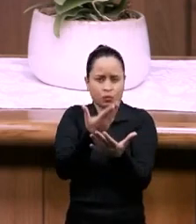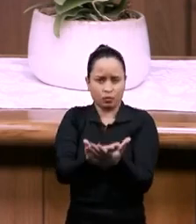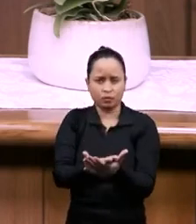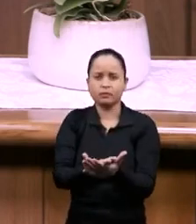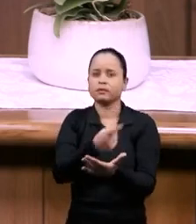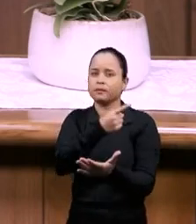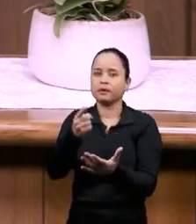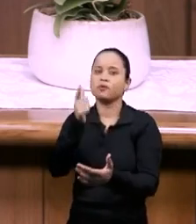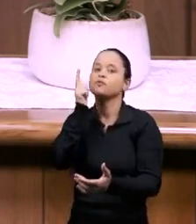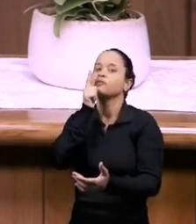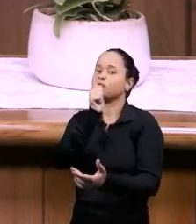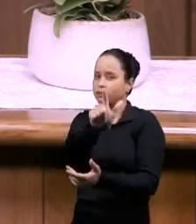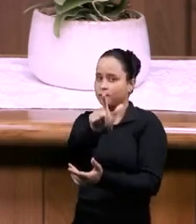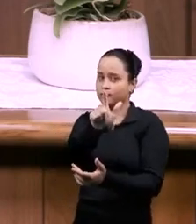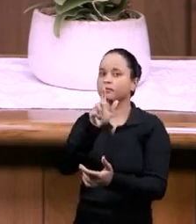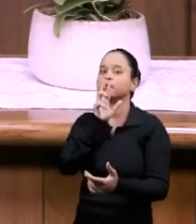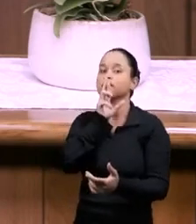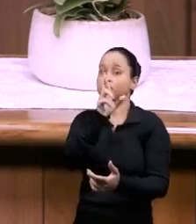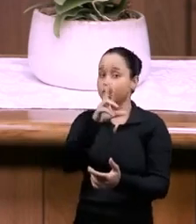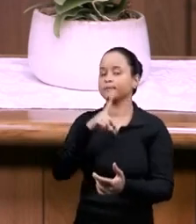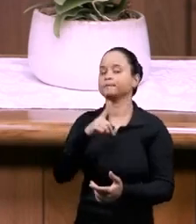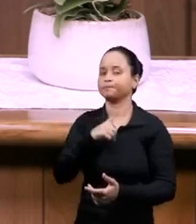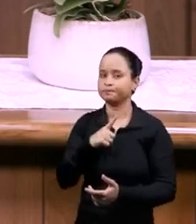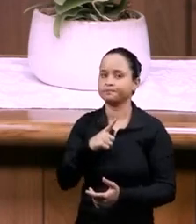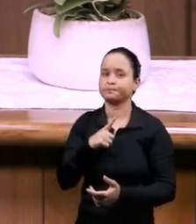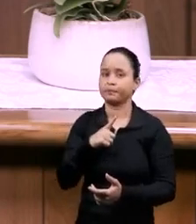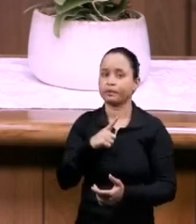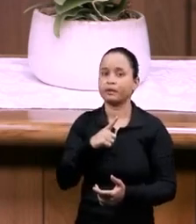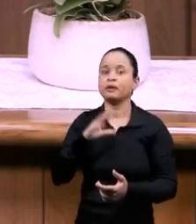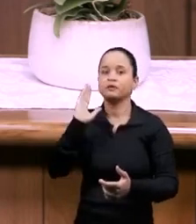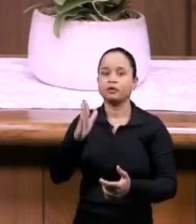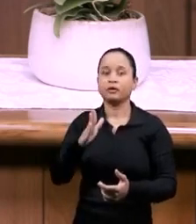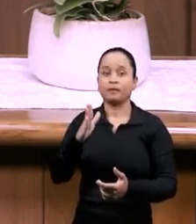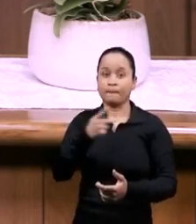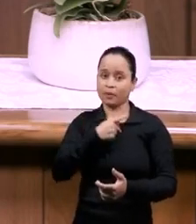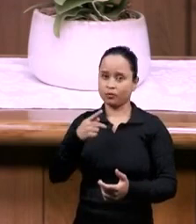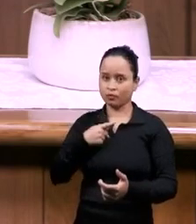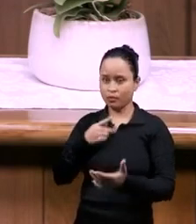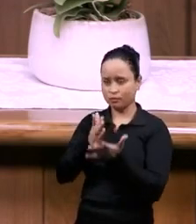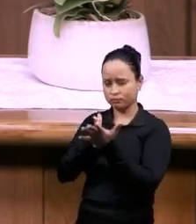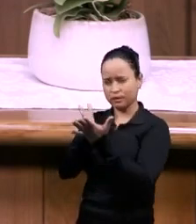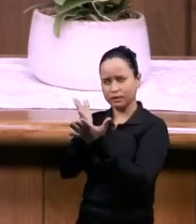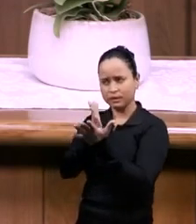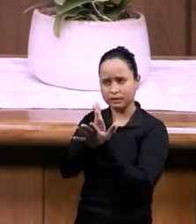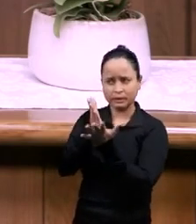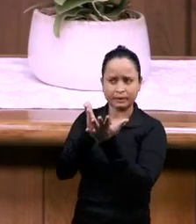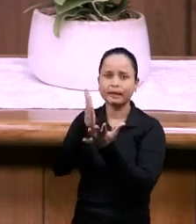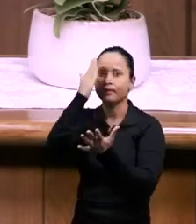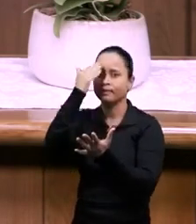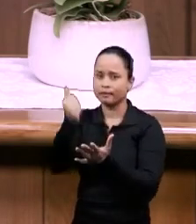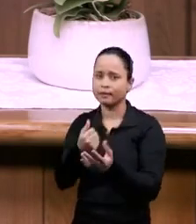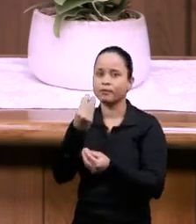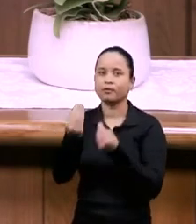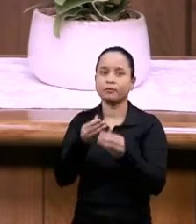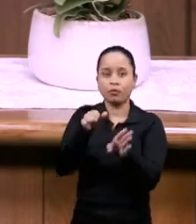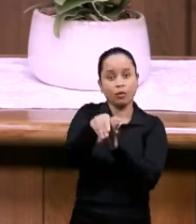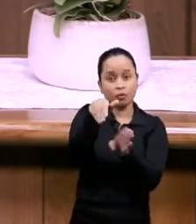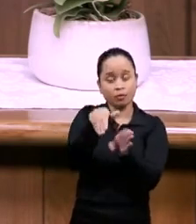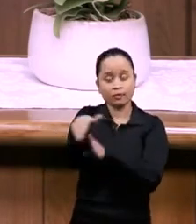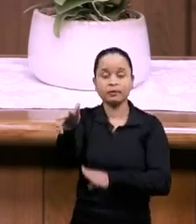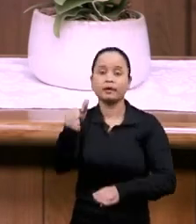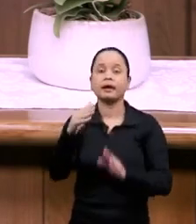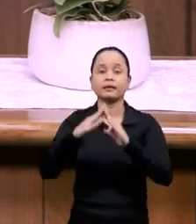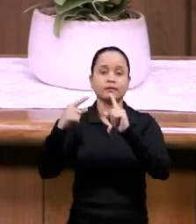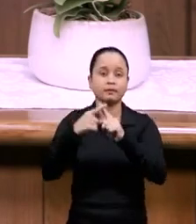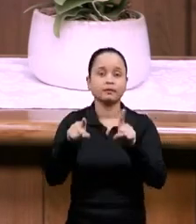seek the blessing. So that's just, the answers are there just as a key to affirm the answers